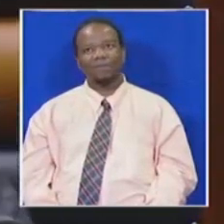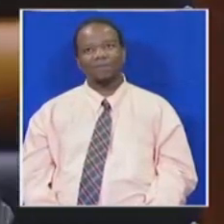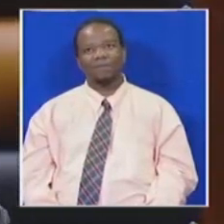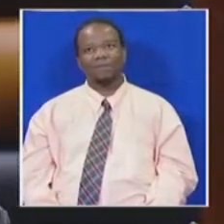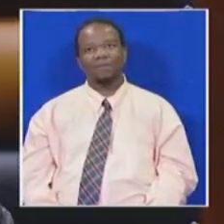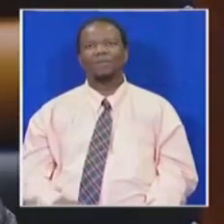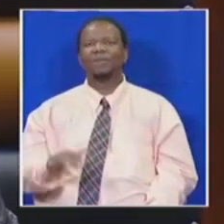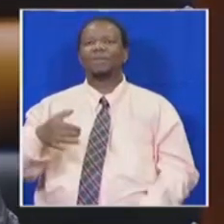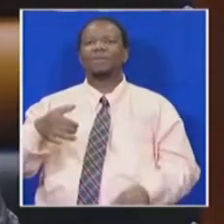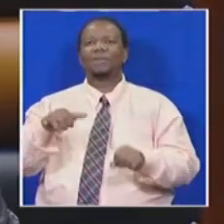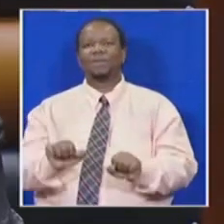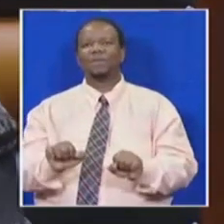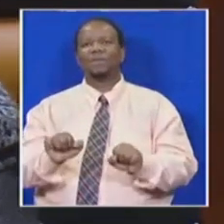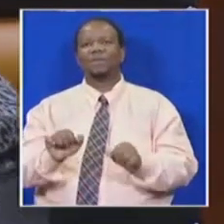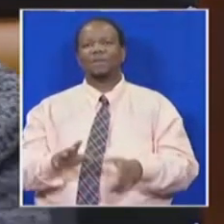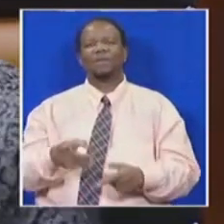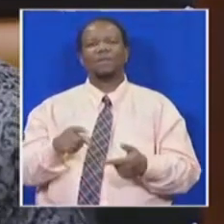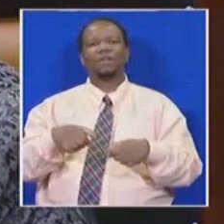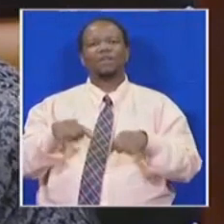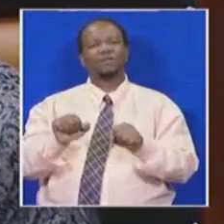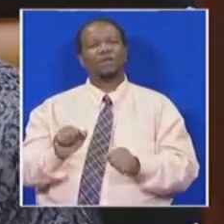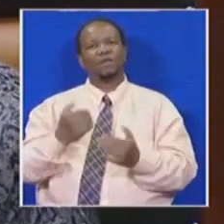Chairperson, may I address you?